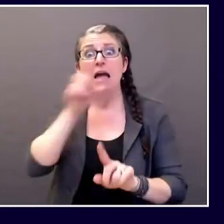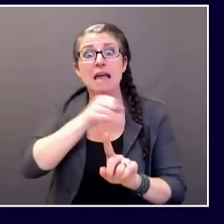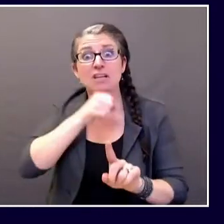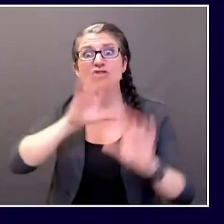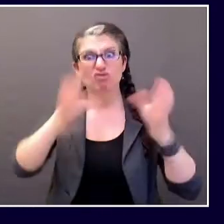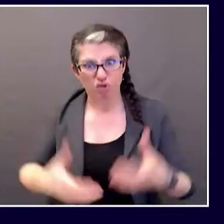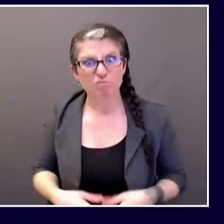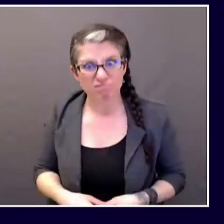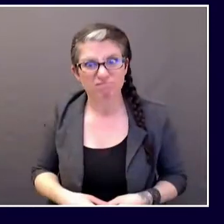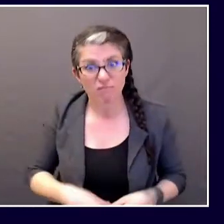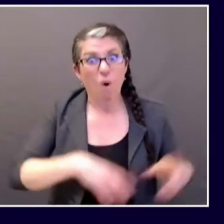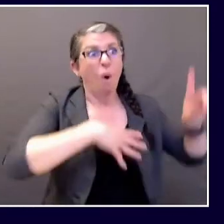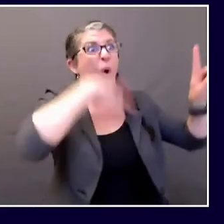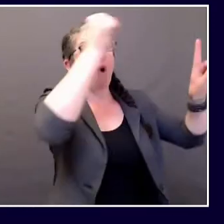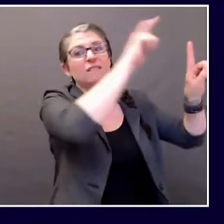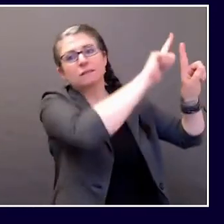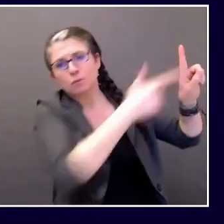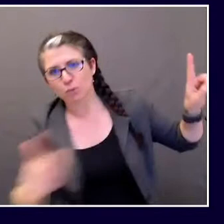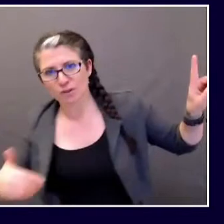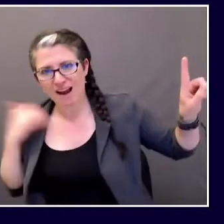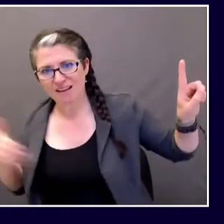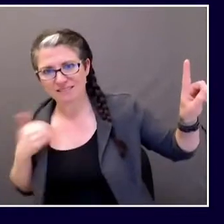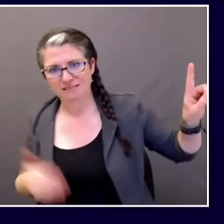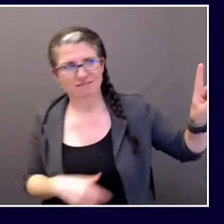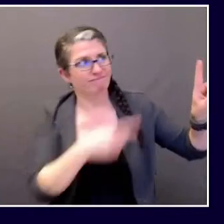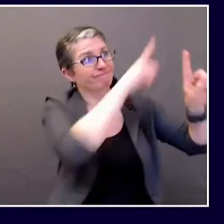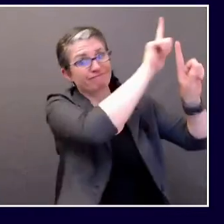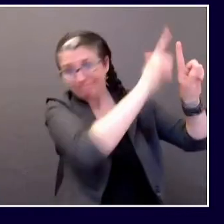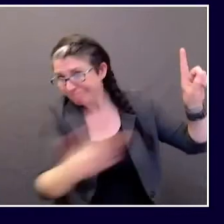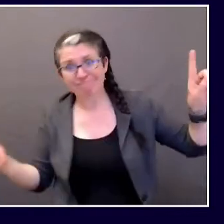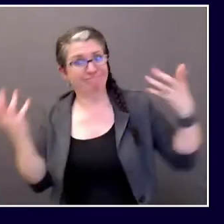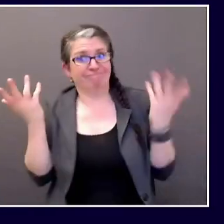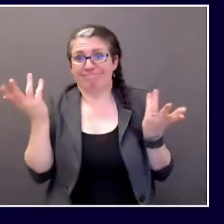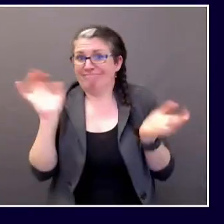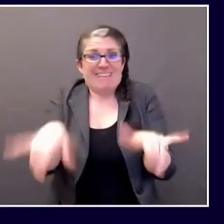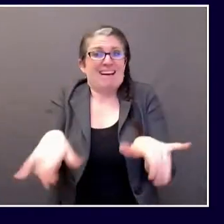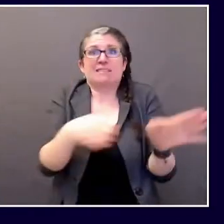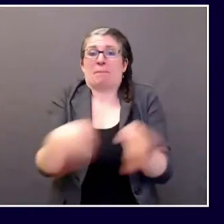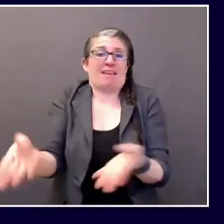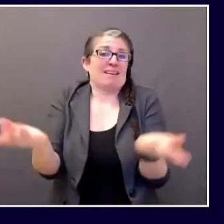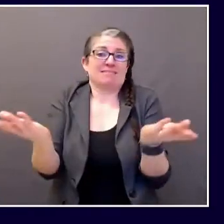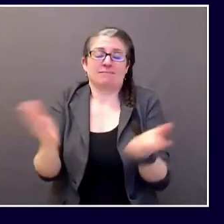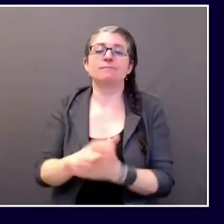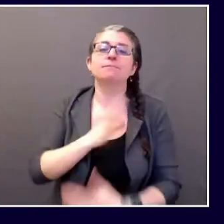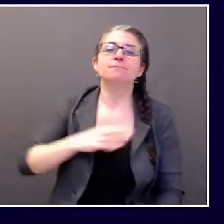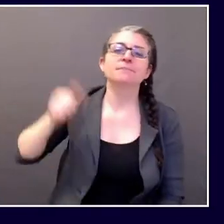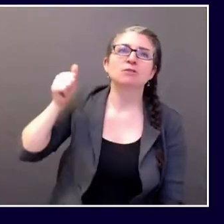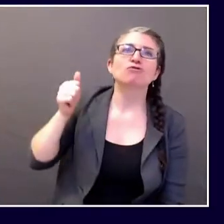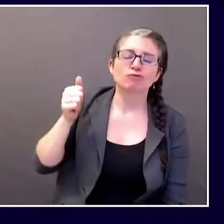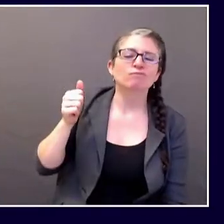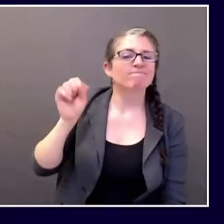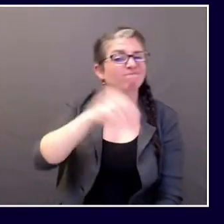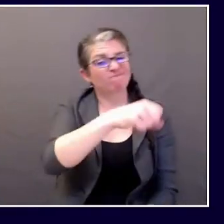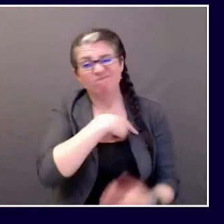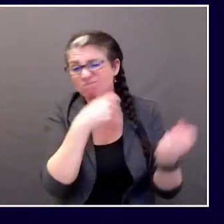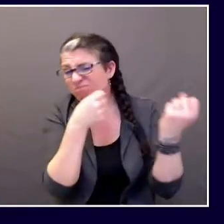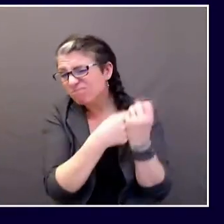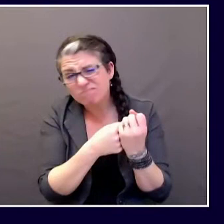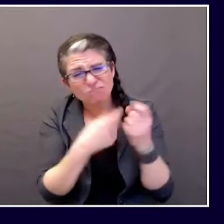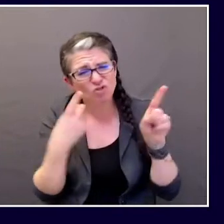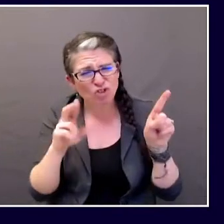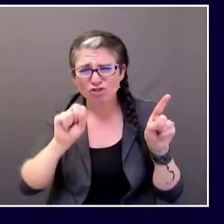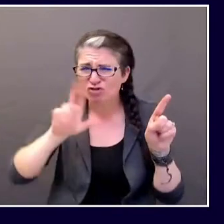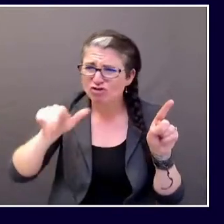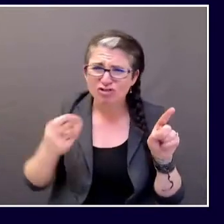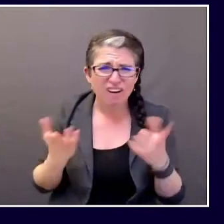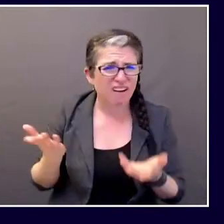don't have enough vaccine to move as quickly as we would like to get to individuals. And irrespective of the numbers, if it's 1 or 100